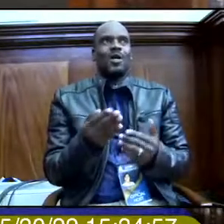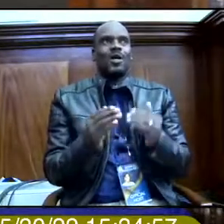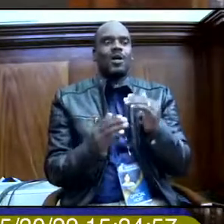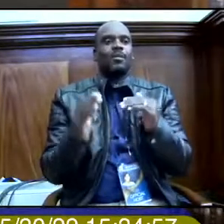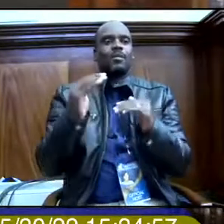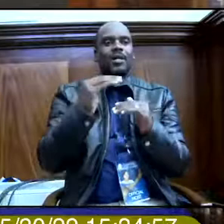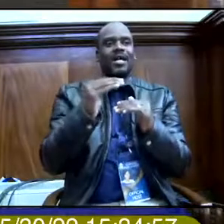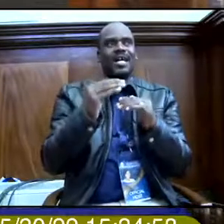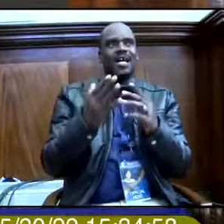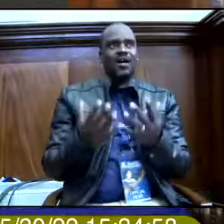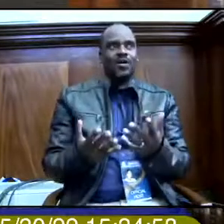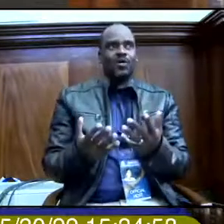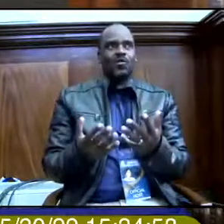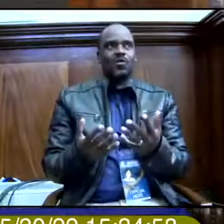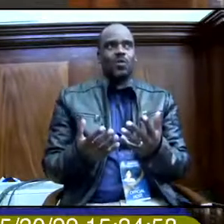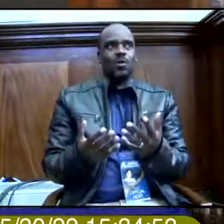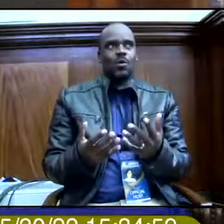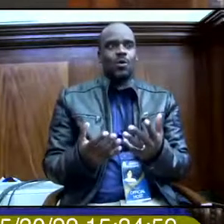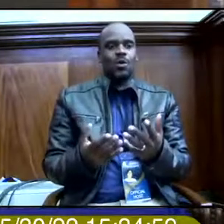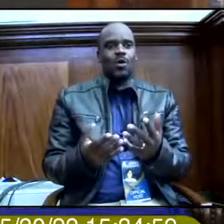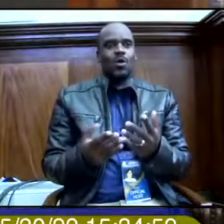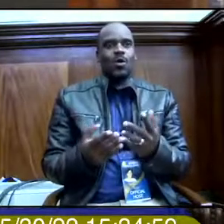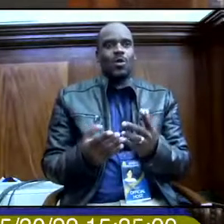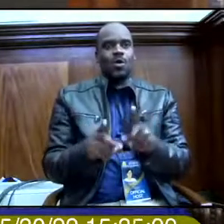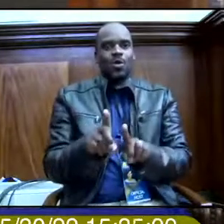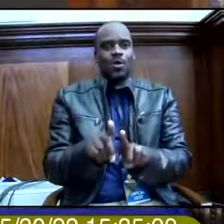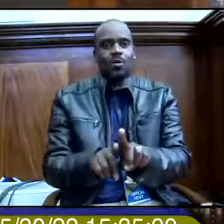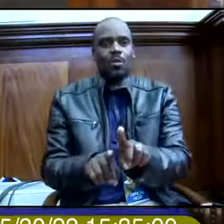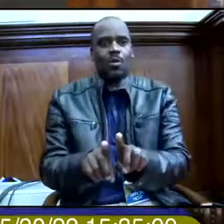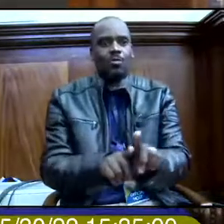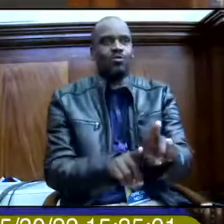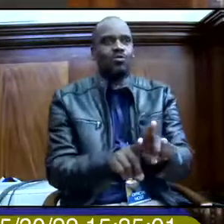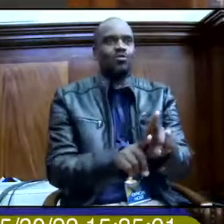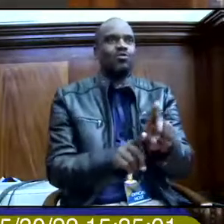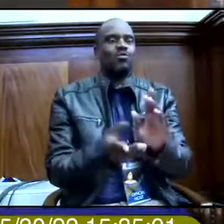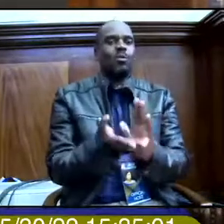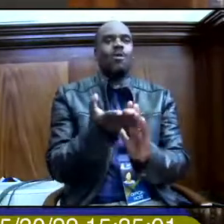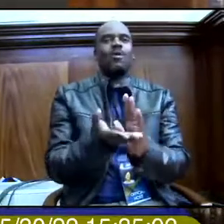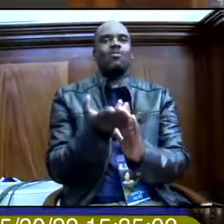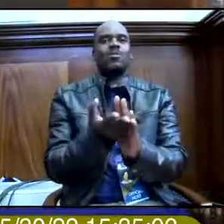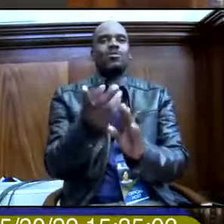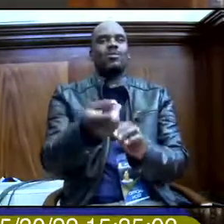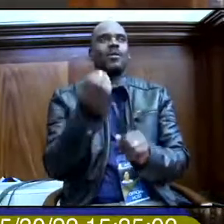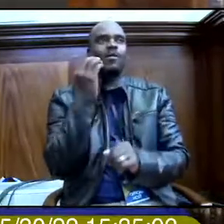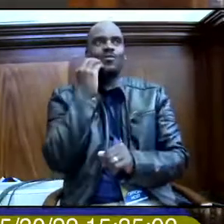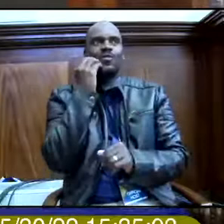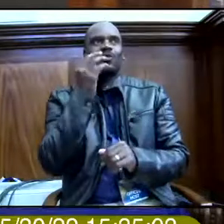reform and provide promote enabled food sovereignty